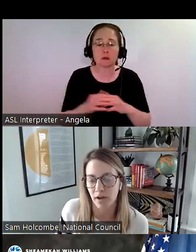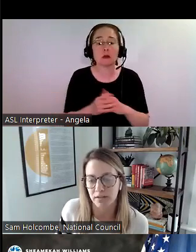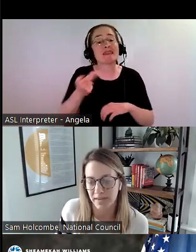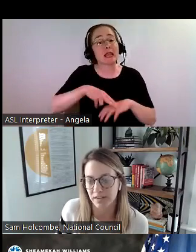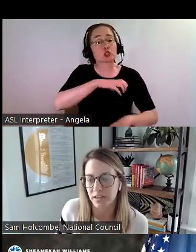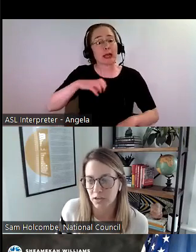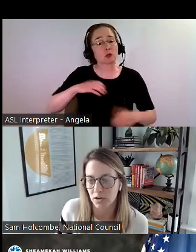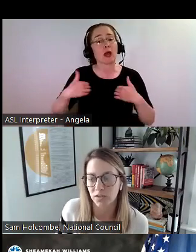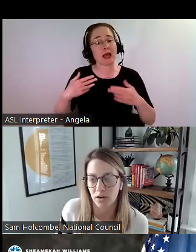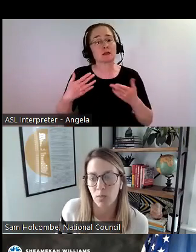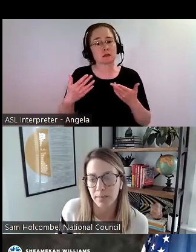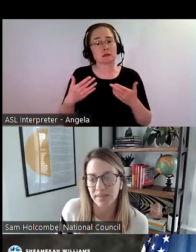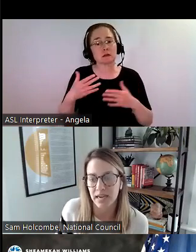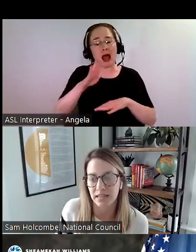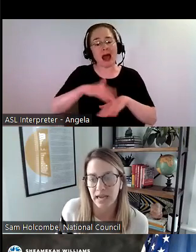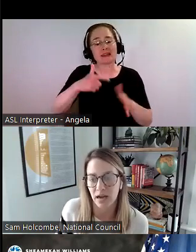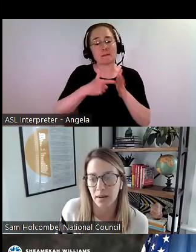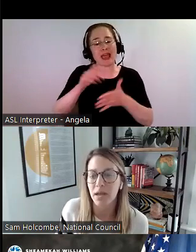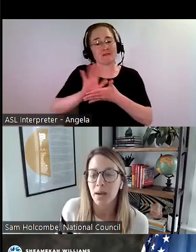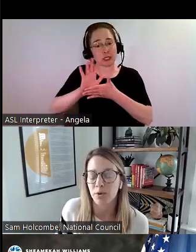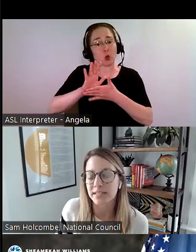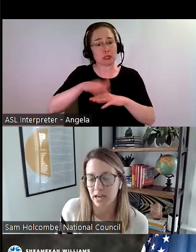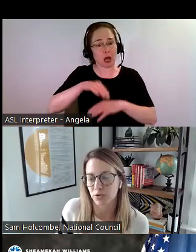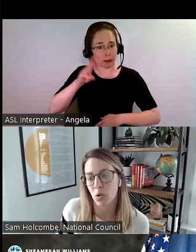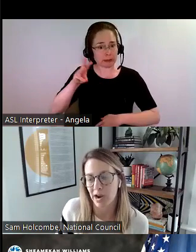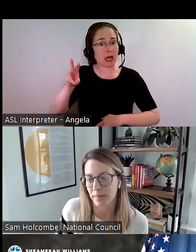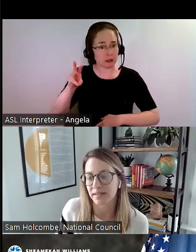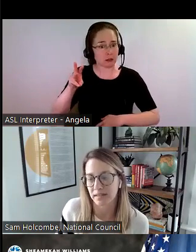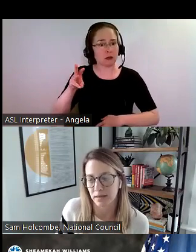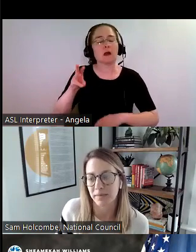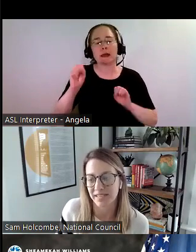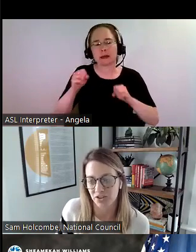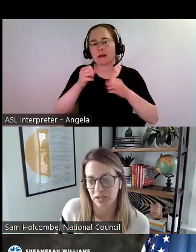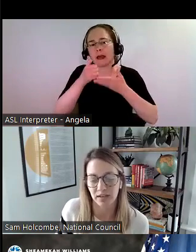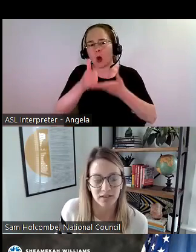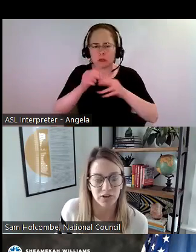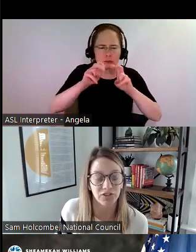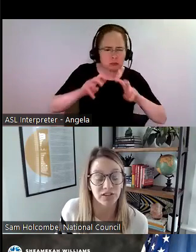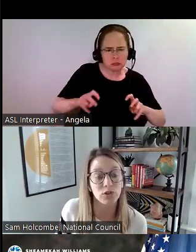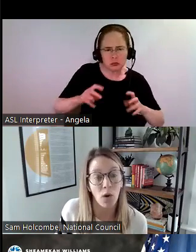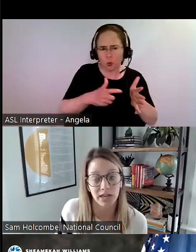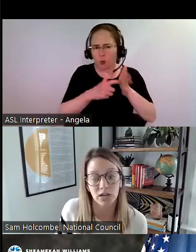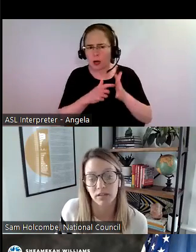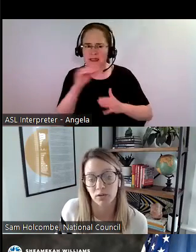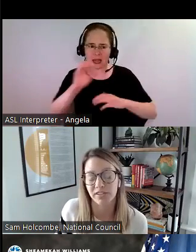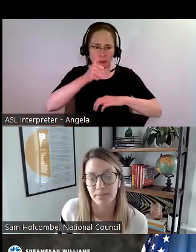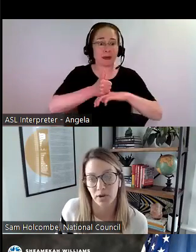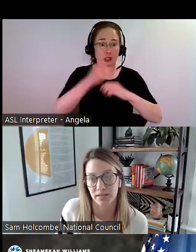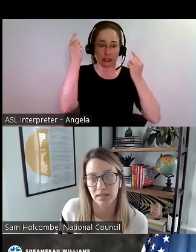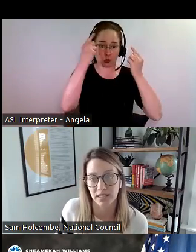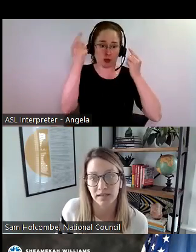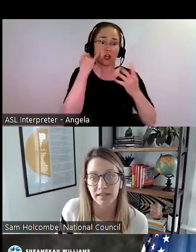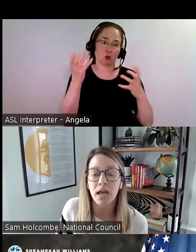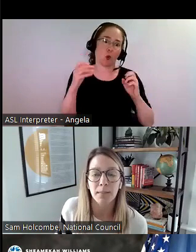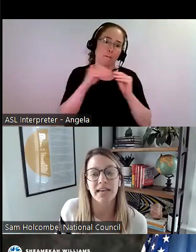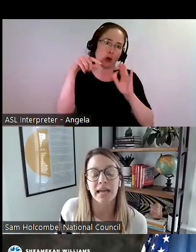also has brief on-demand videos on our website that break down the requirements and implementation considerations if you want to go a little